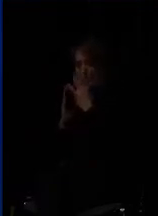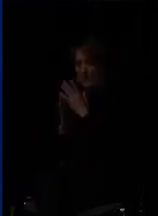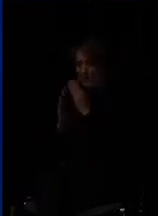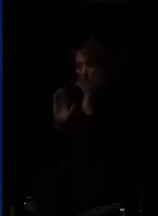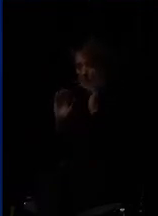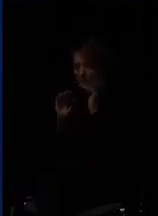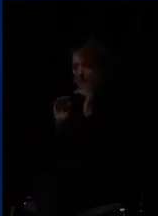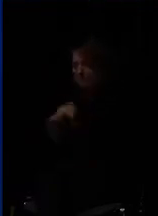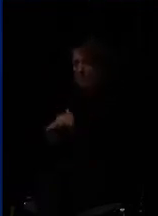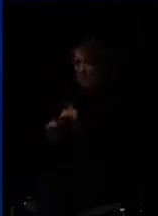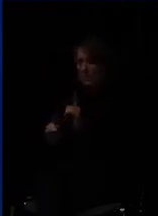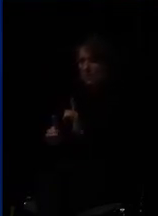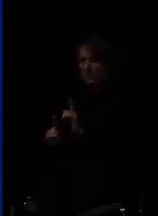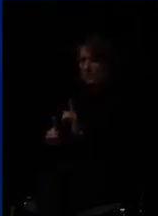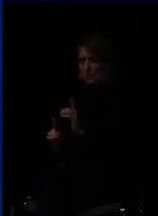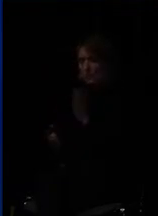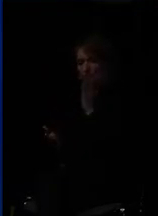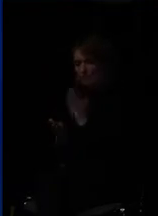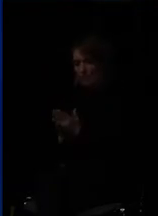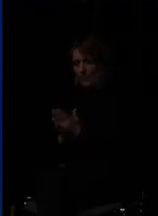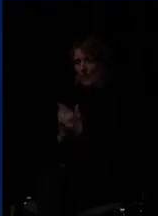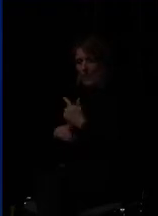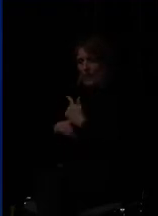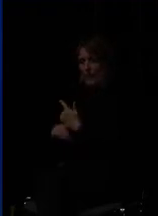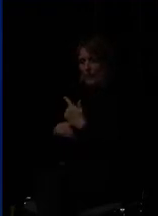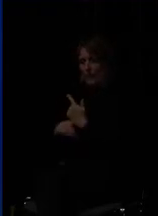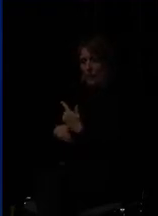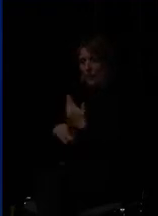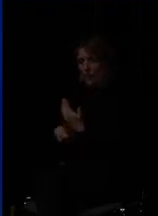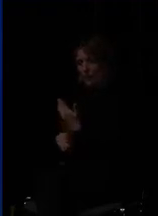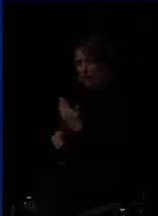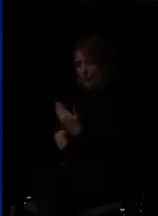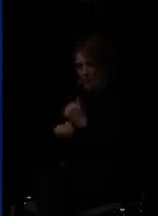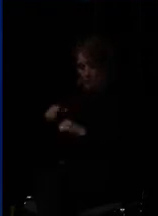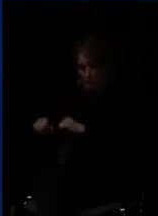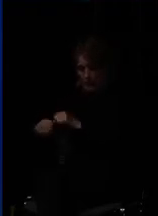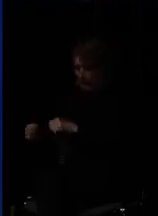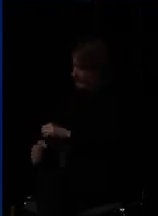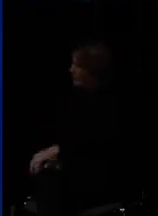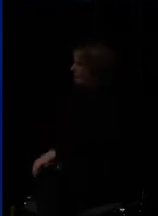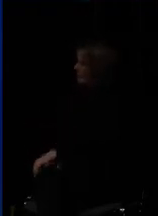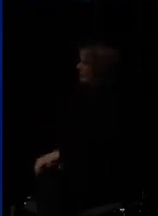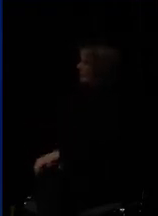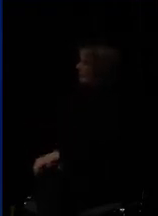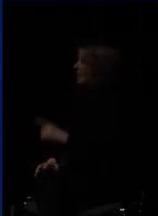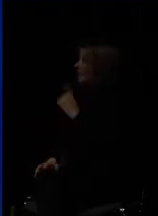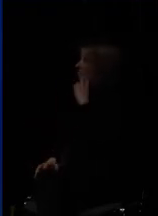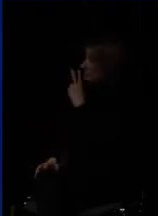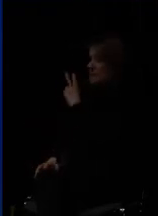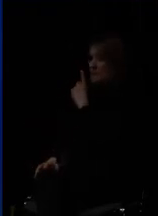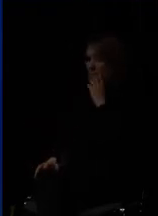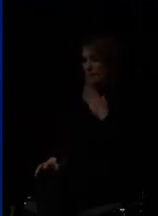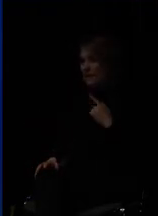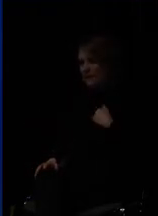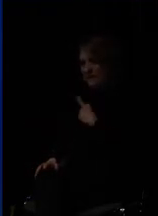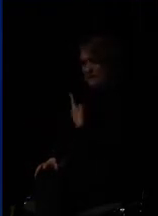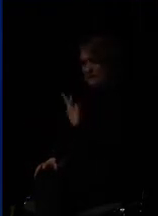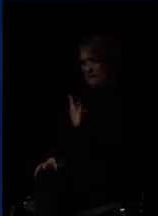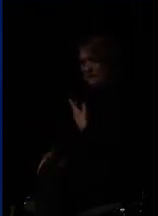with the actual camera operation. So once we get through this, there'll be a couple of clips coming up where you can actually see us going through kind of